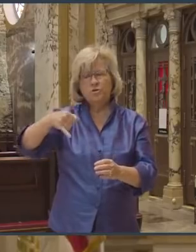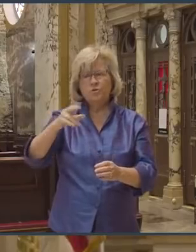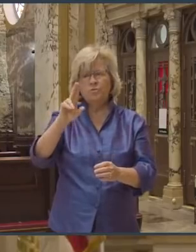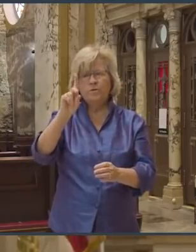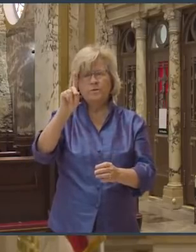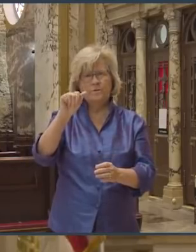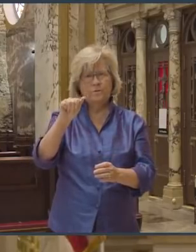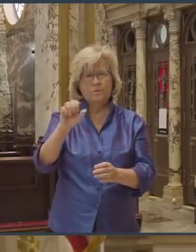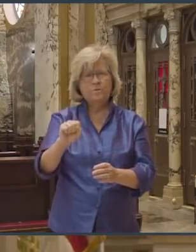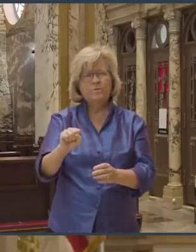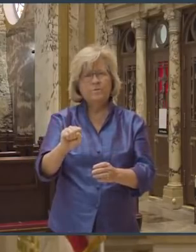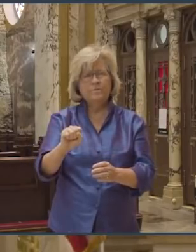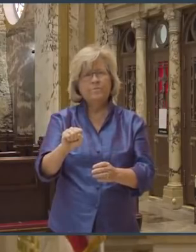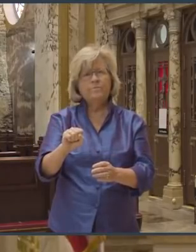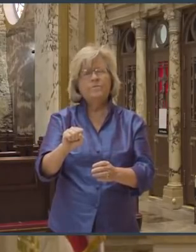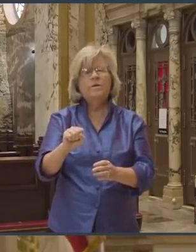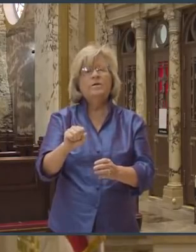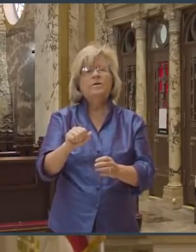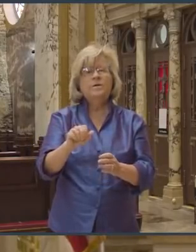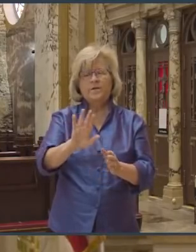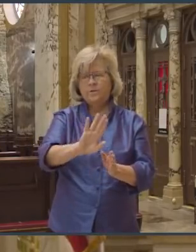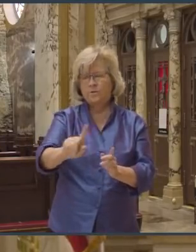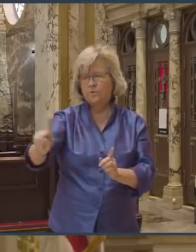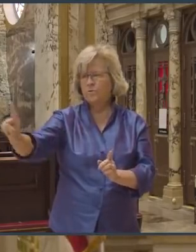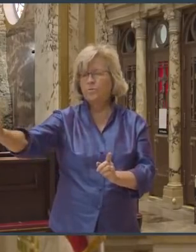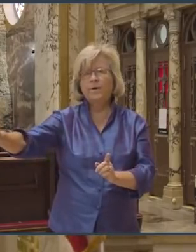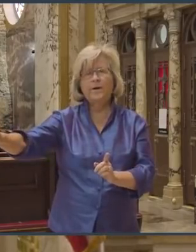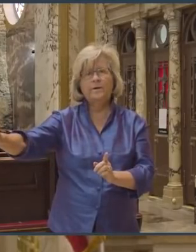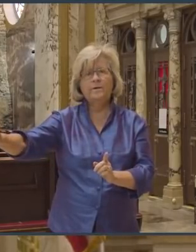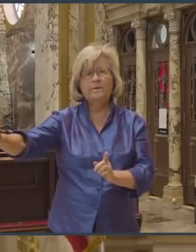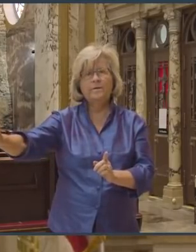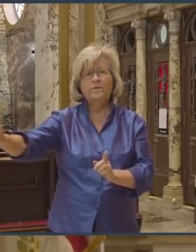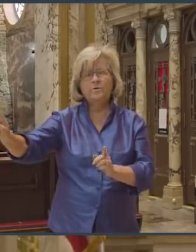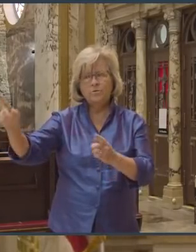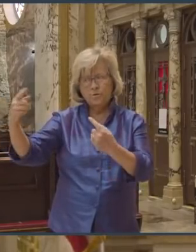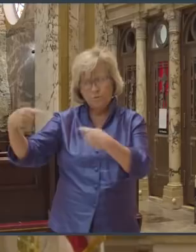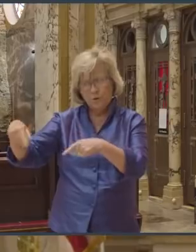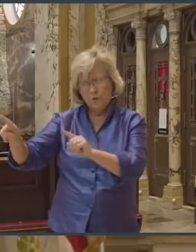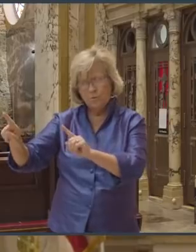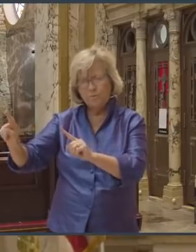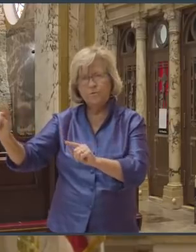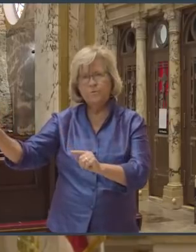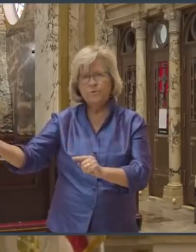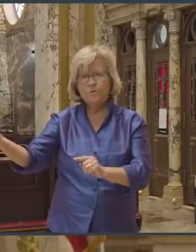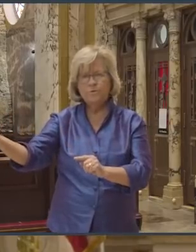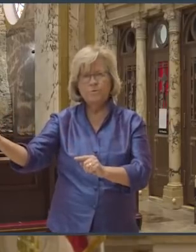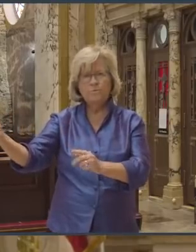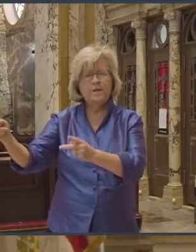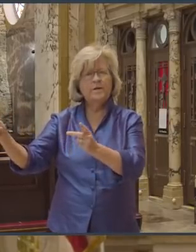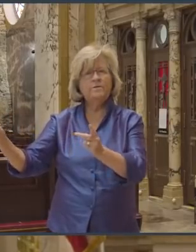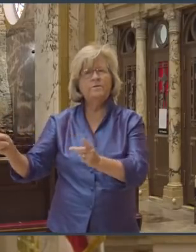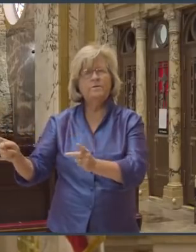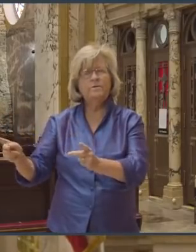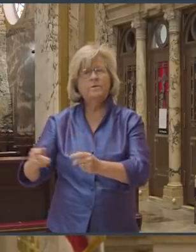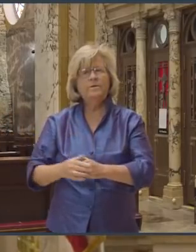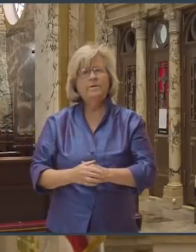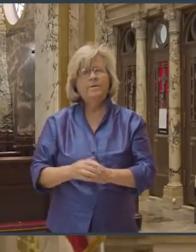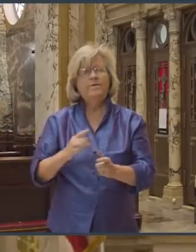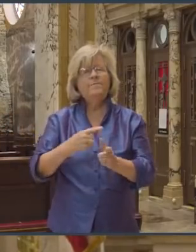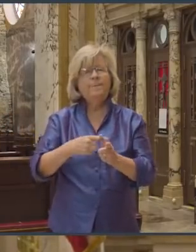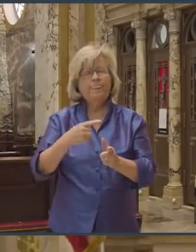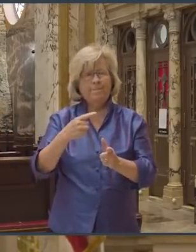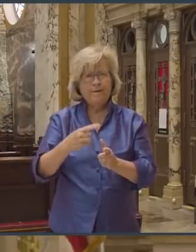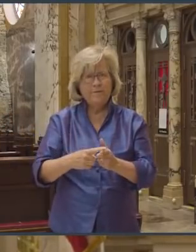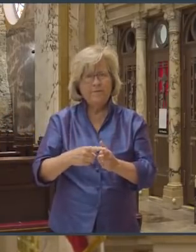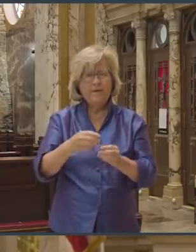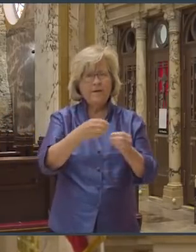ministry from which Judas turned away to go to his own place. Then they gave lots to them,